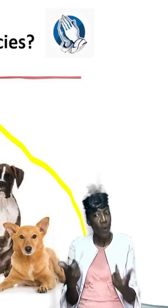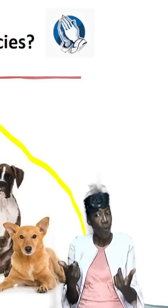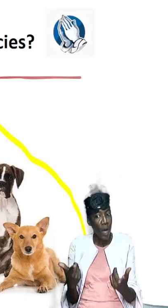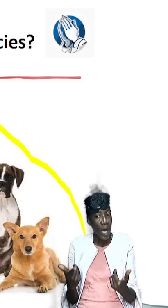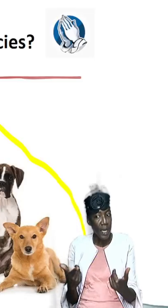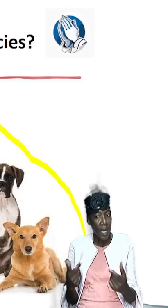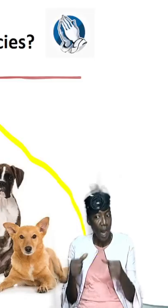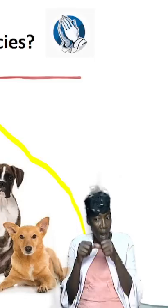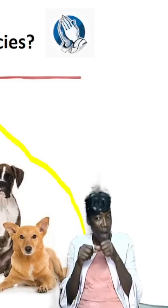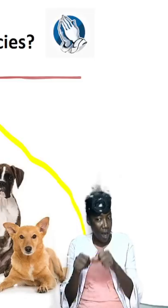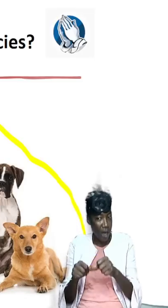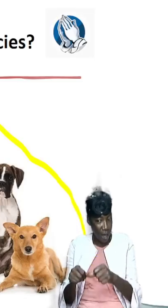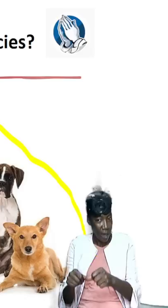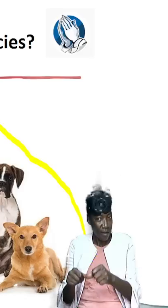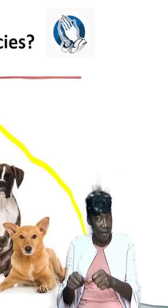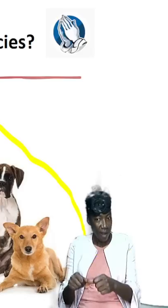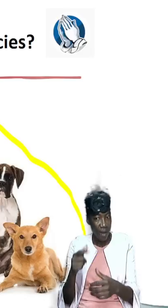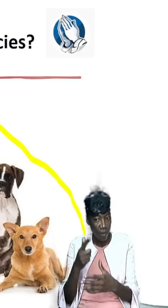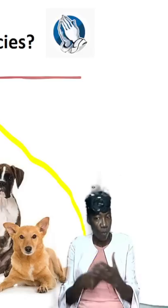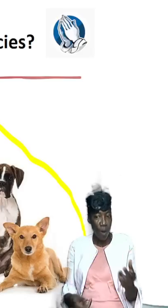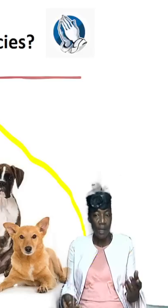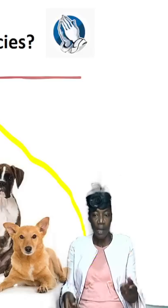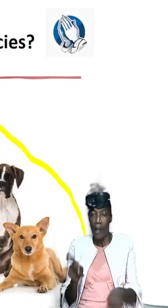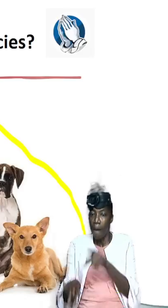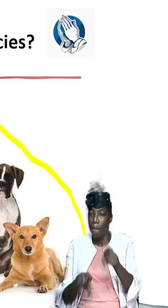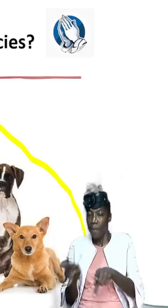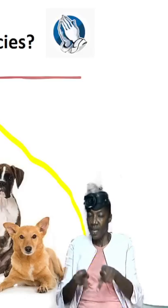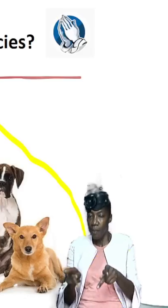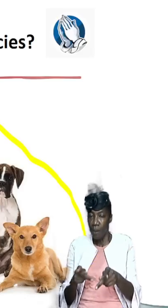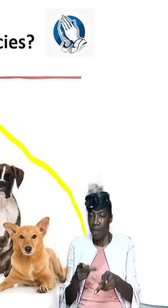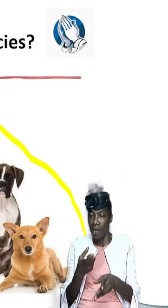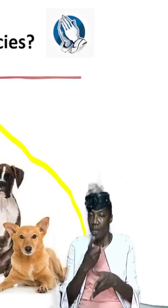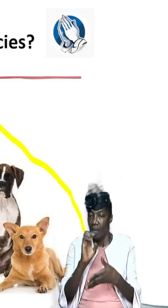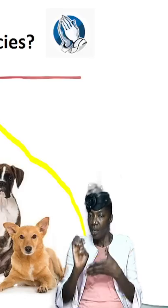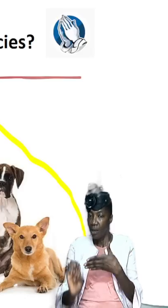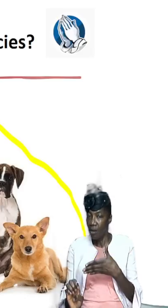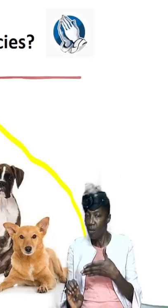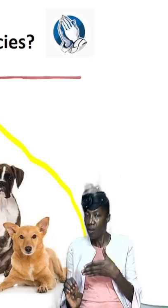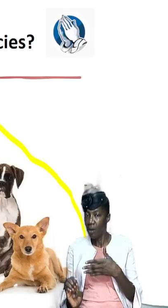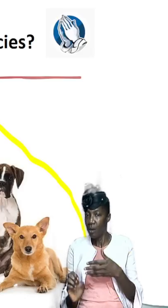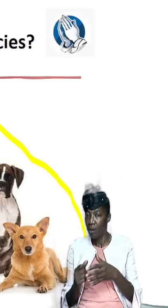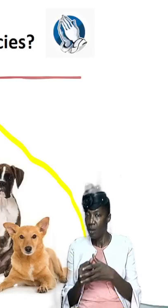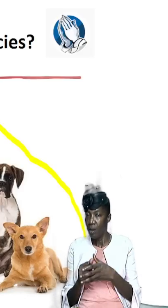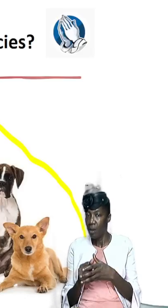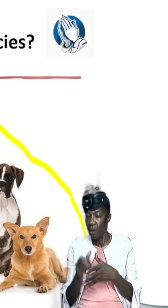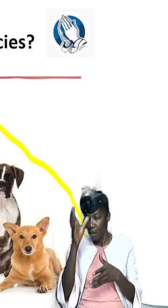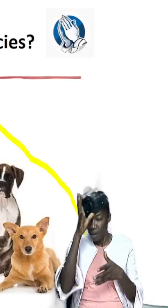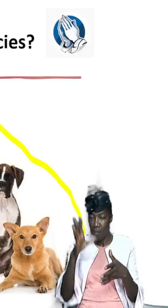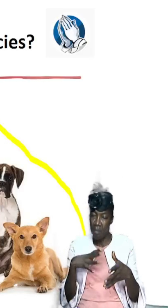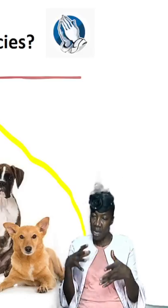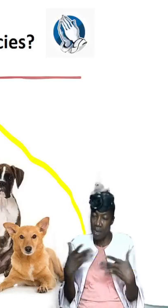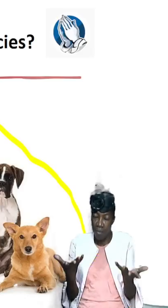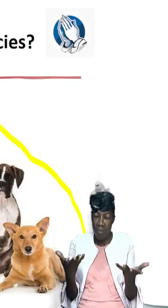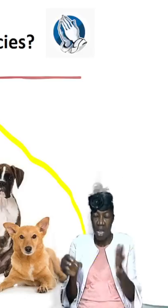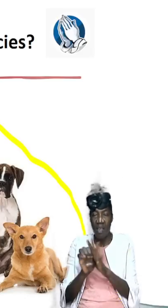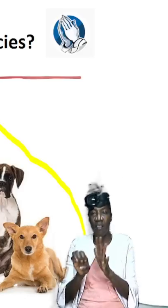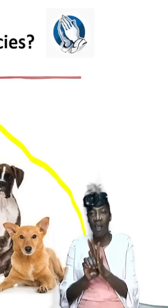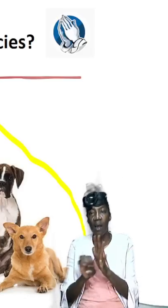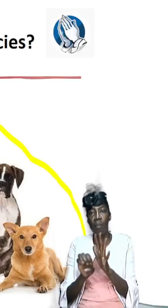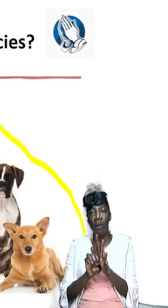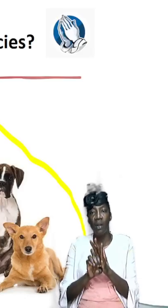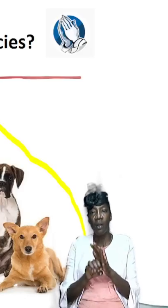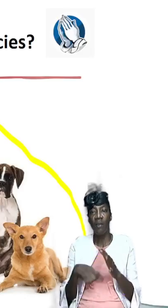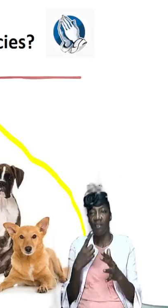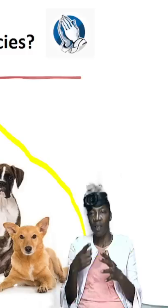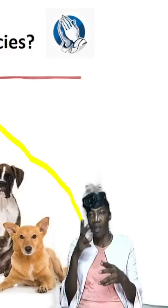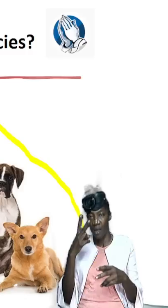dominant one, what folks have done, and with men, for example, and dogs, let us